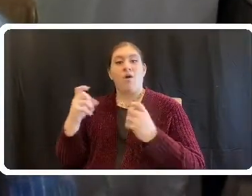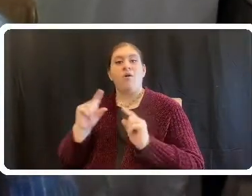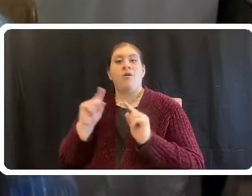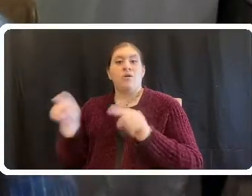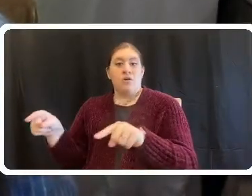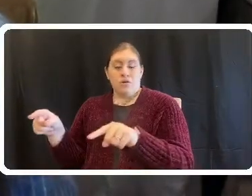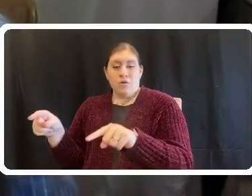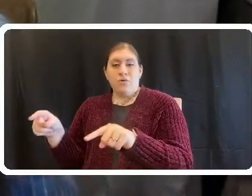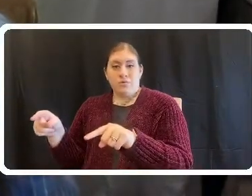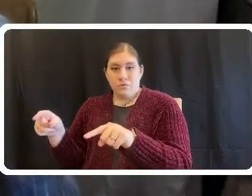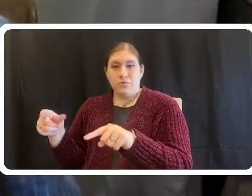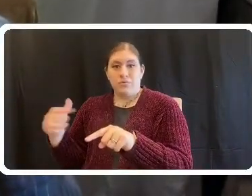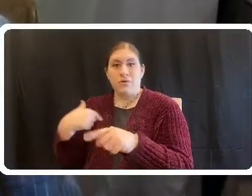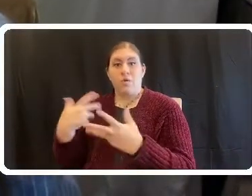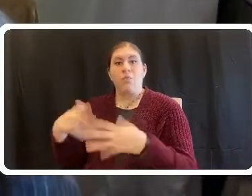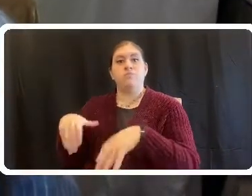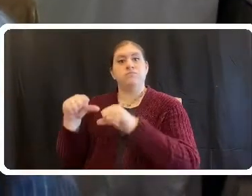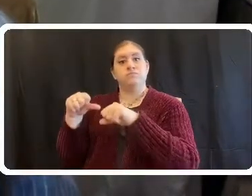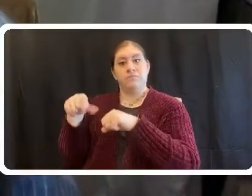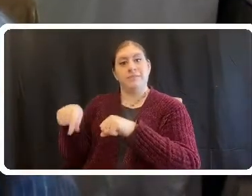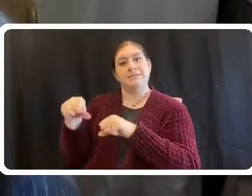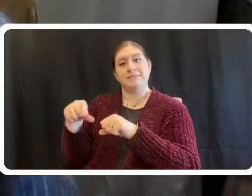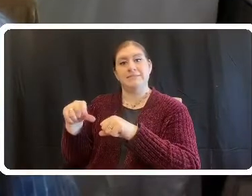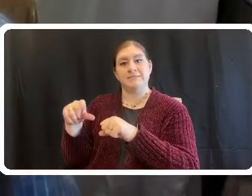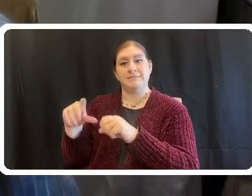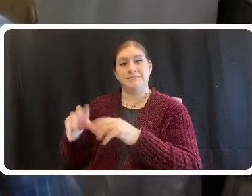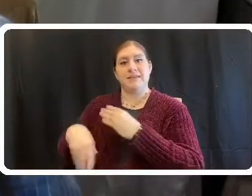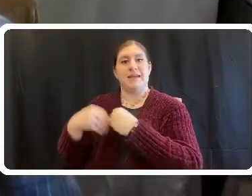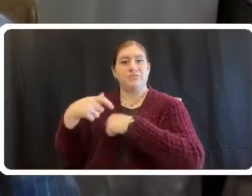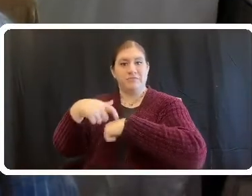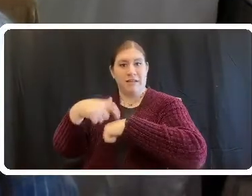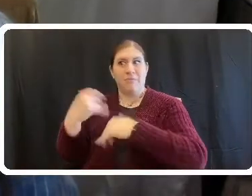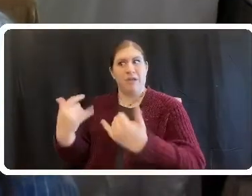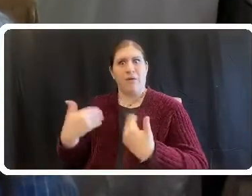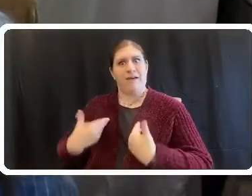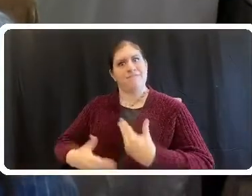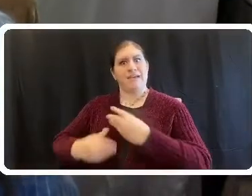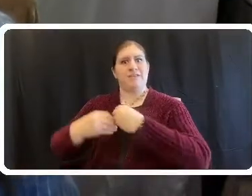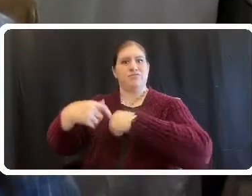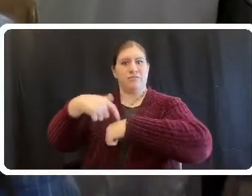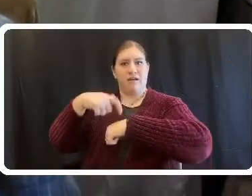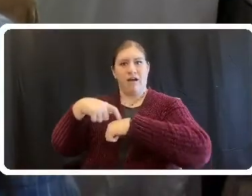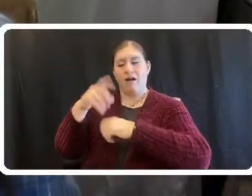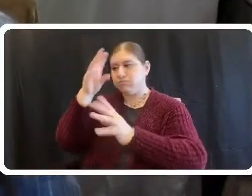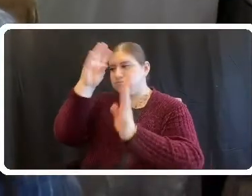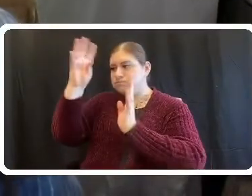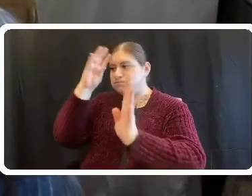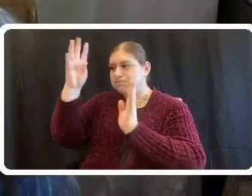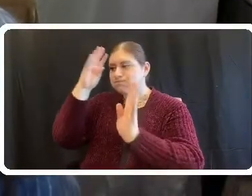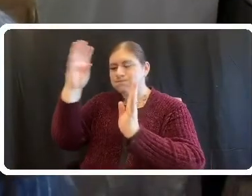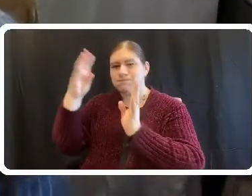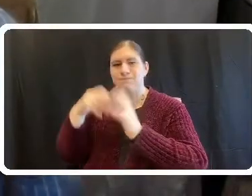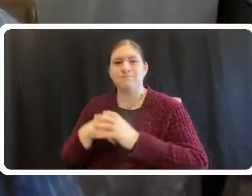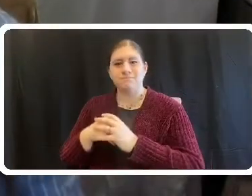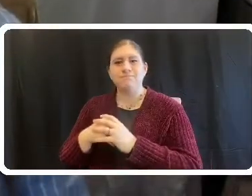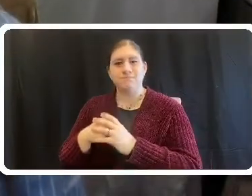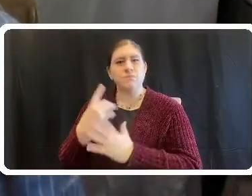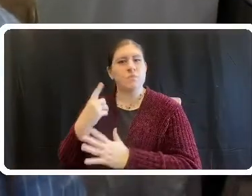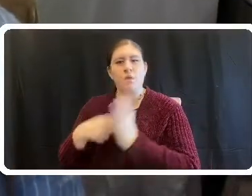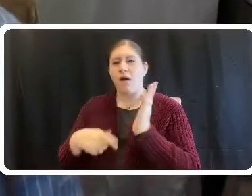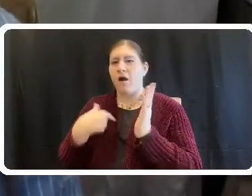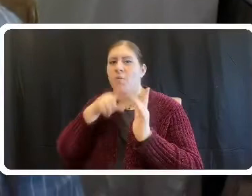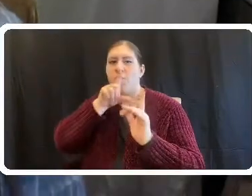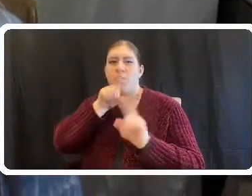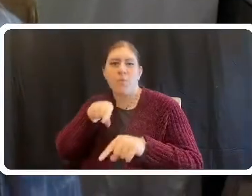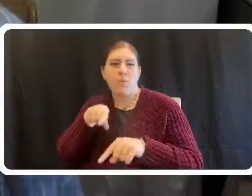and I was going to take some of this extra time that we all have and be creative, what would I order